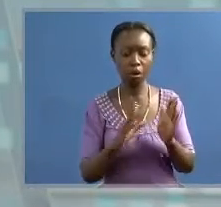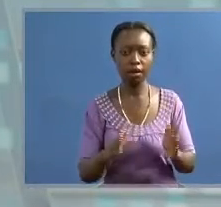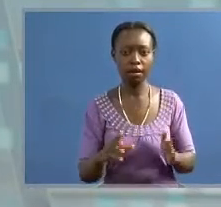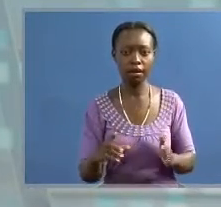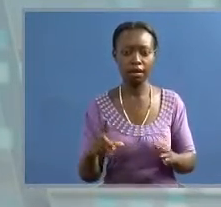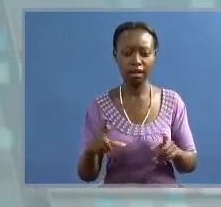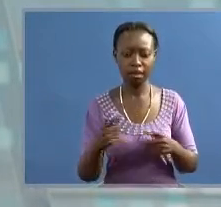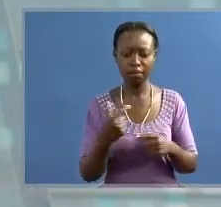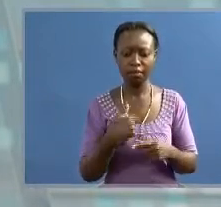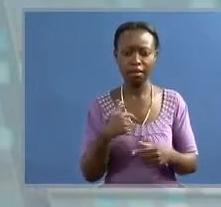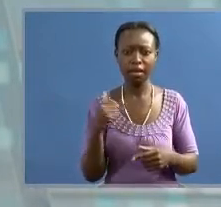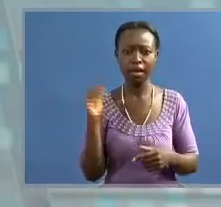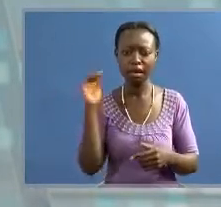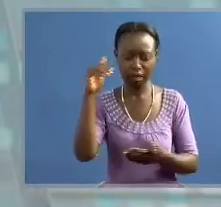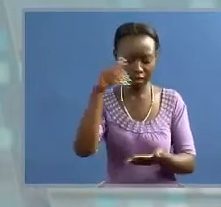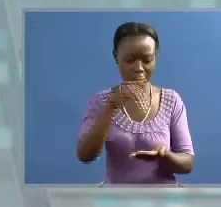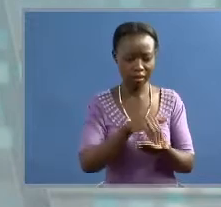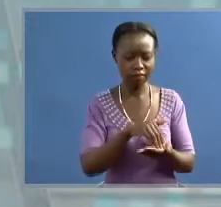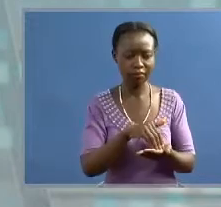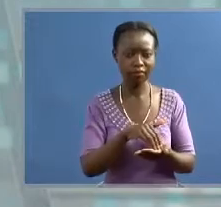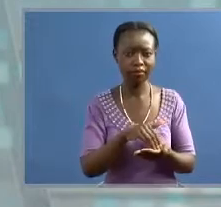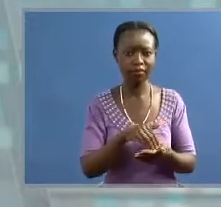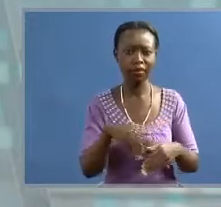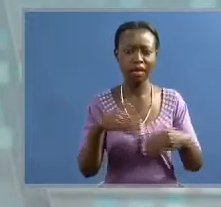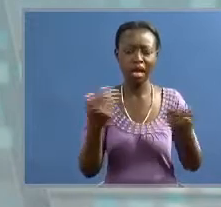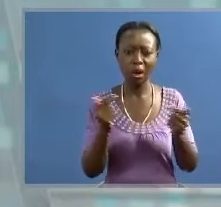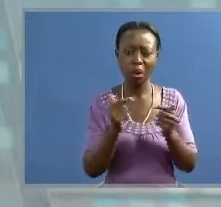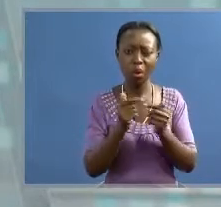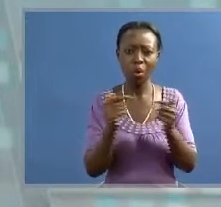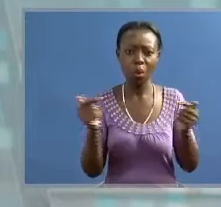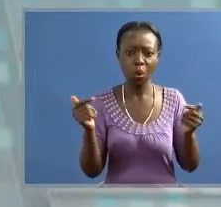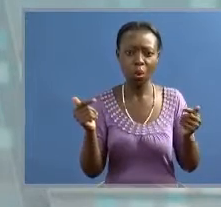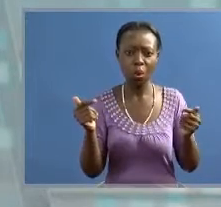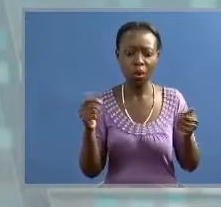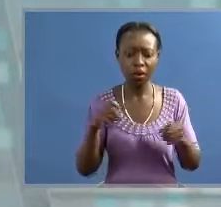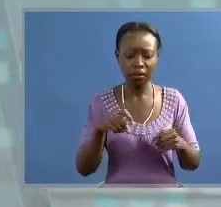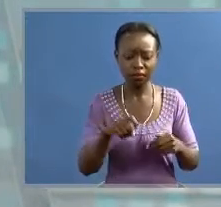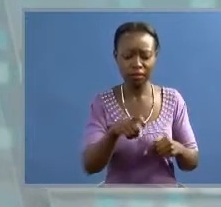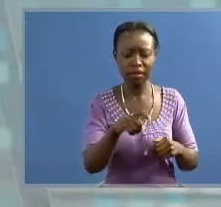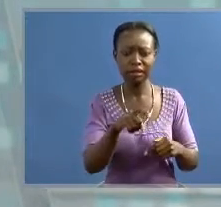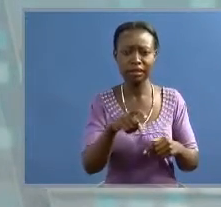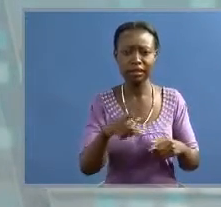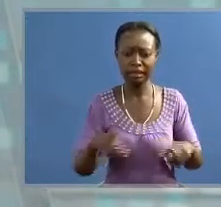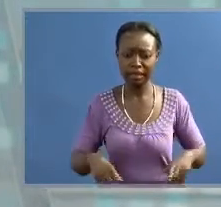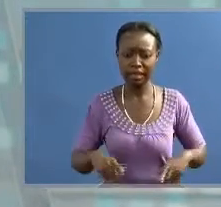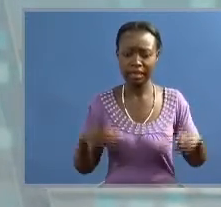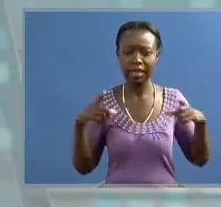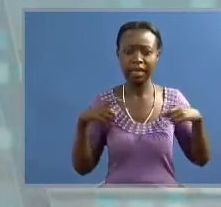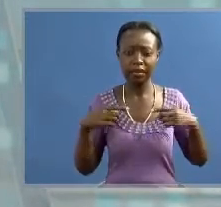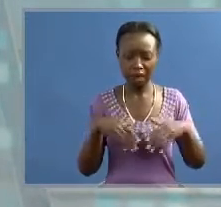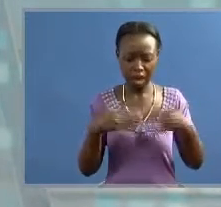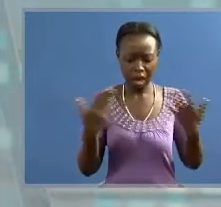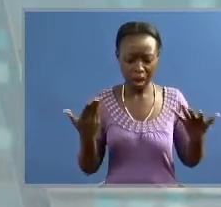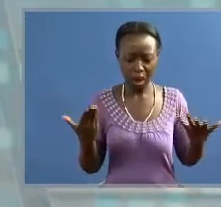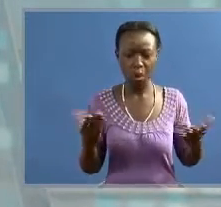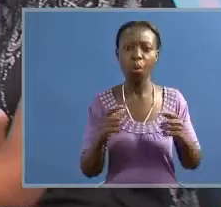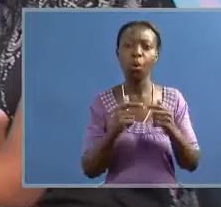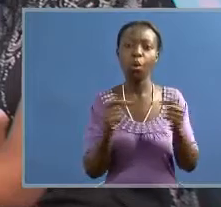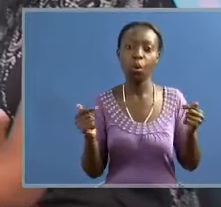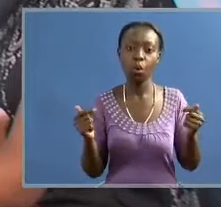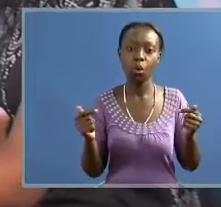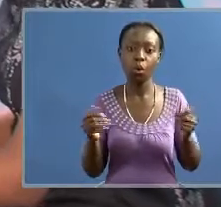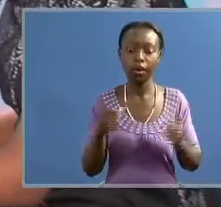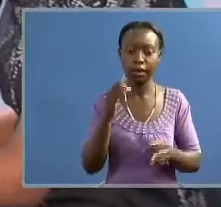bit. How long does it take for the virus to be alive? Let me use the word alive in case someone touches